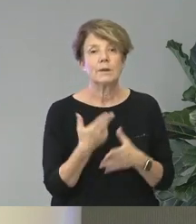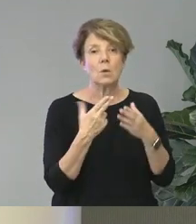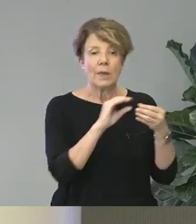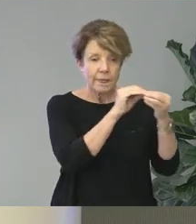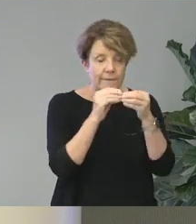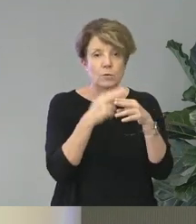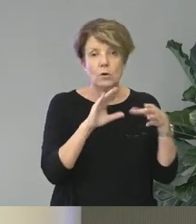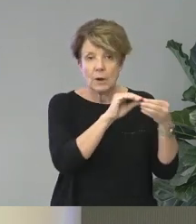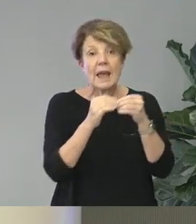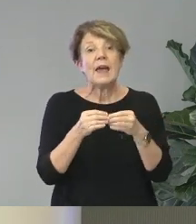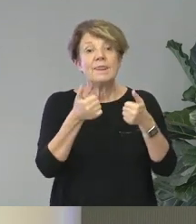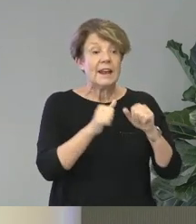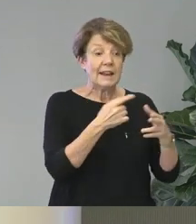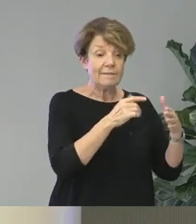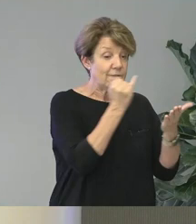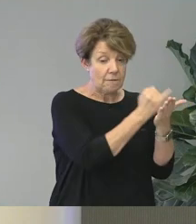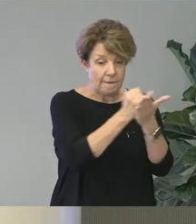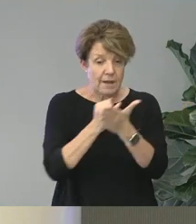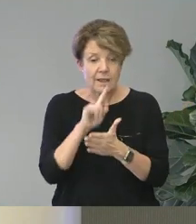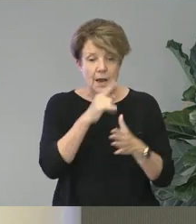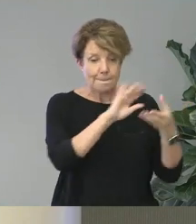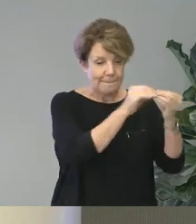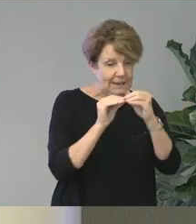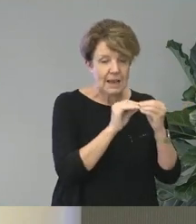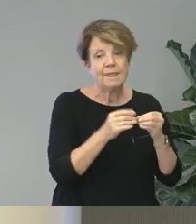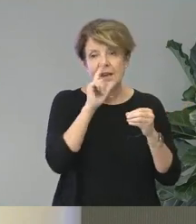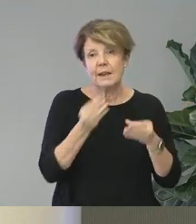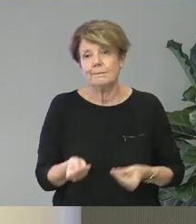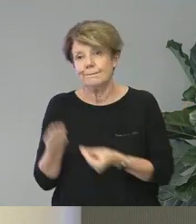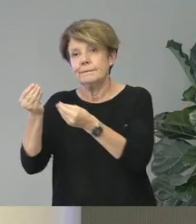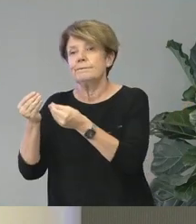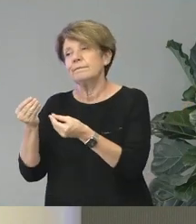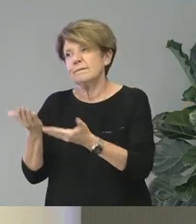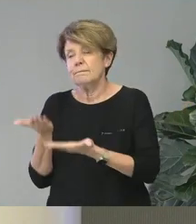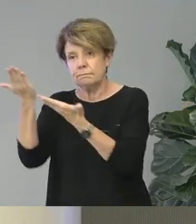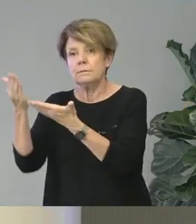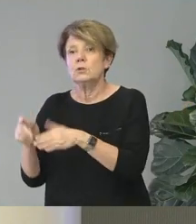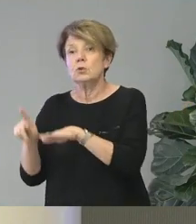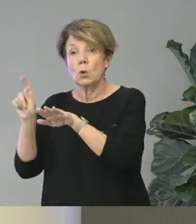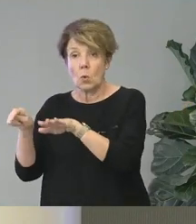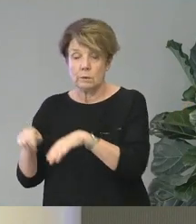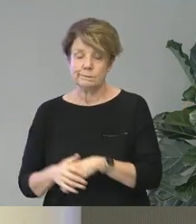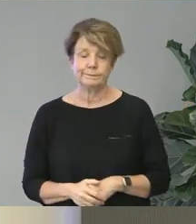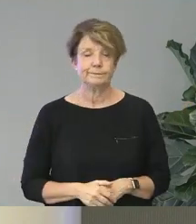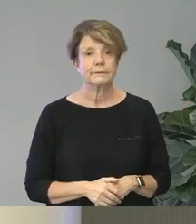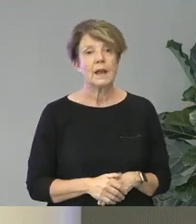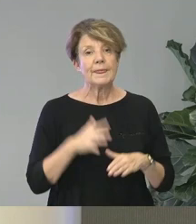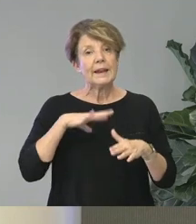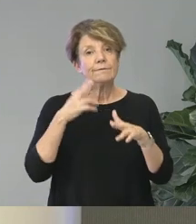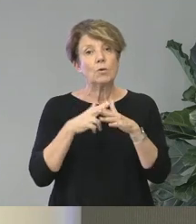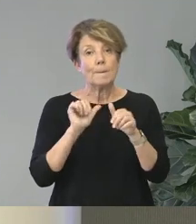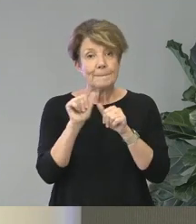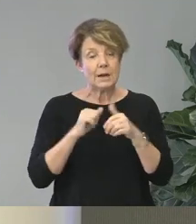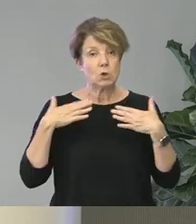judicial action if all of the above do not resolve the issue. The need for better human rights protections